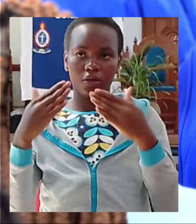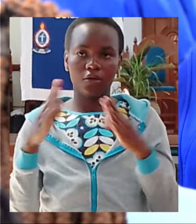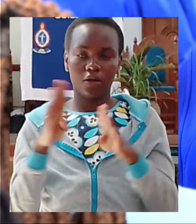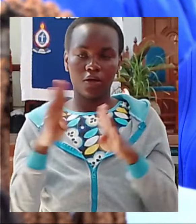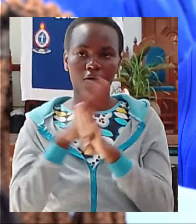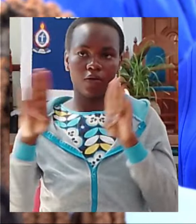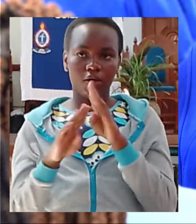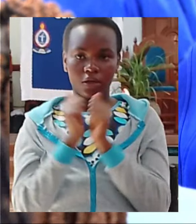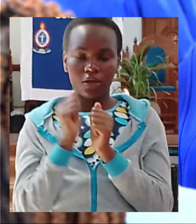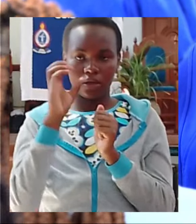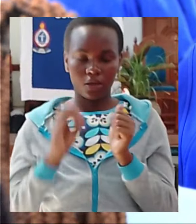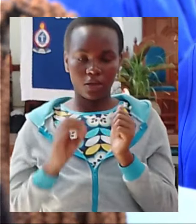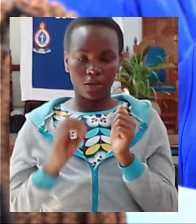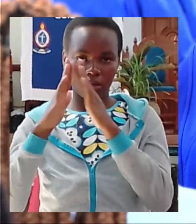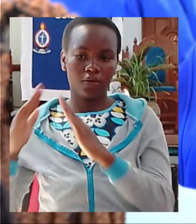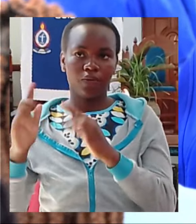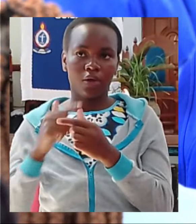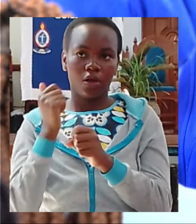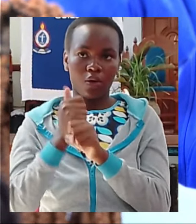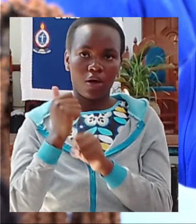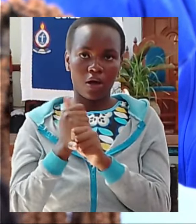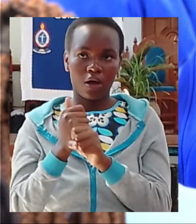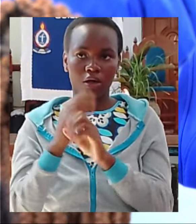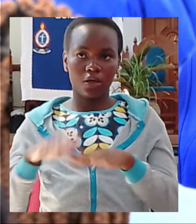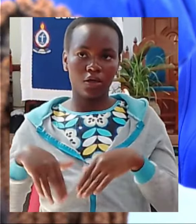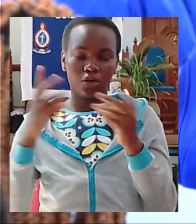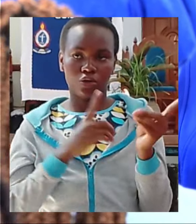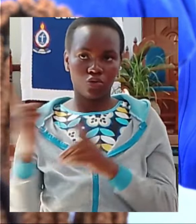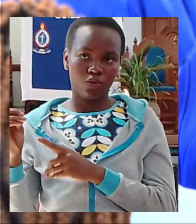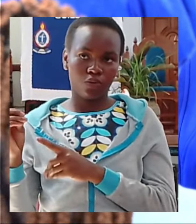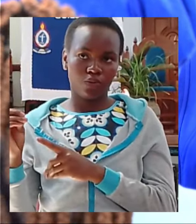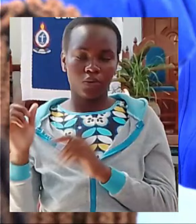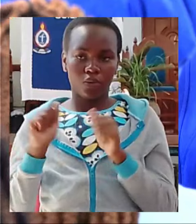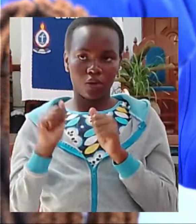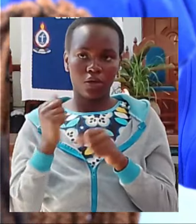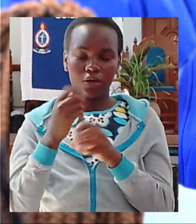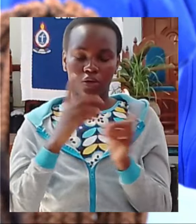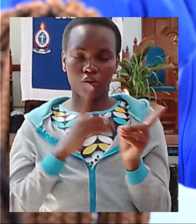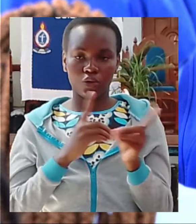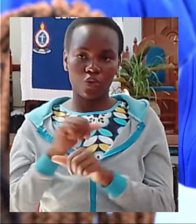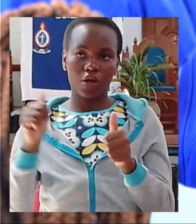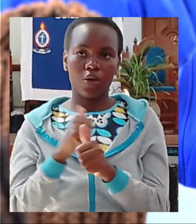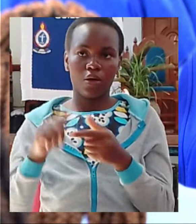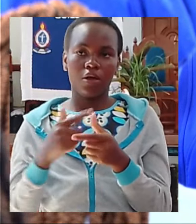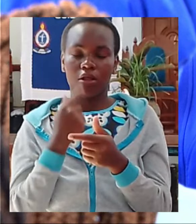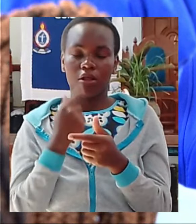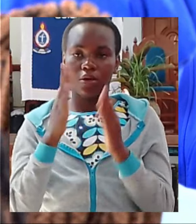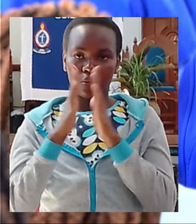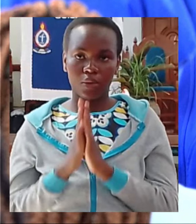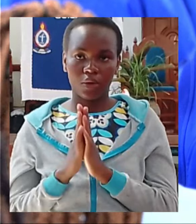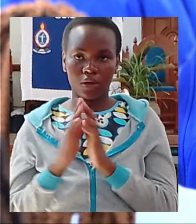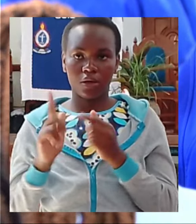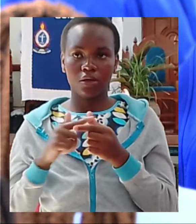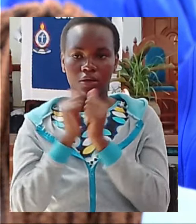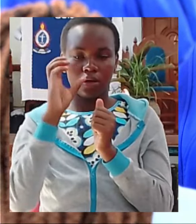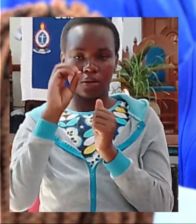tithes into your house, O God, that the work that you have intended them to do, it can be done, Jehovah Father. We want to pray for these